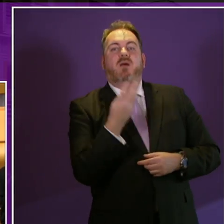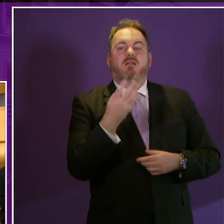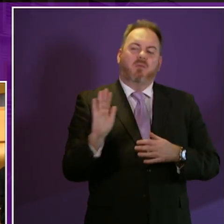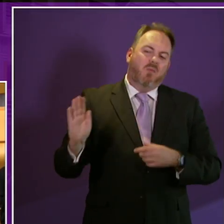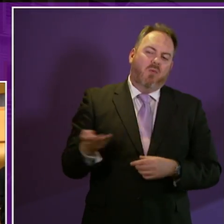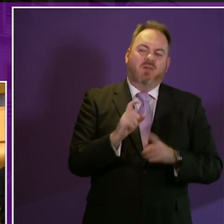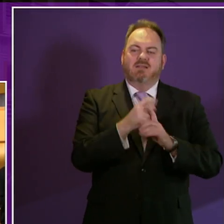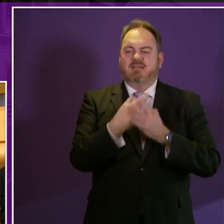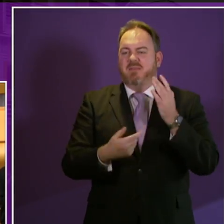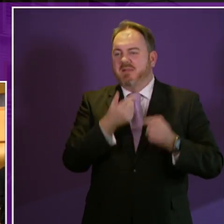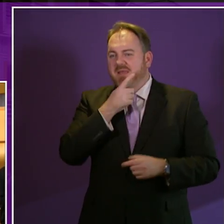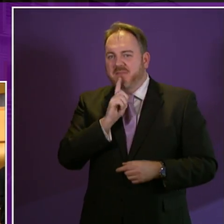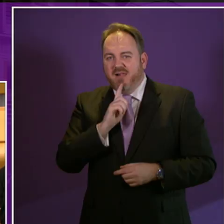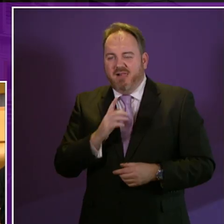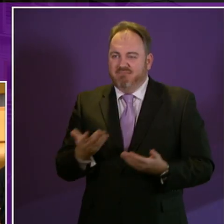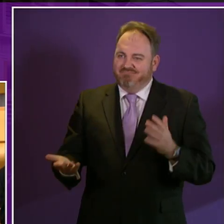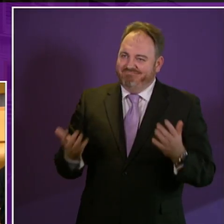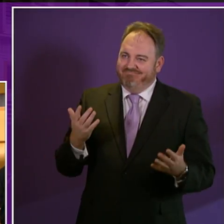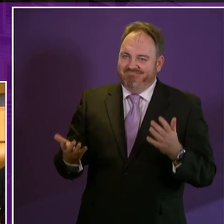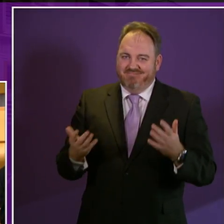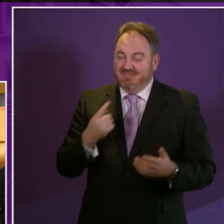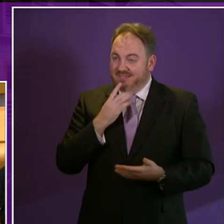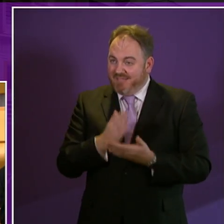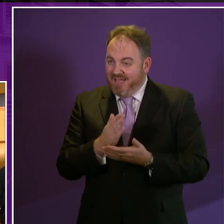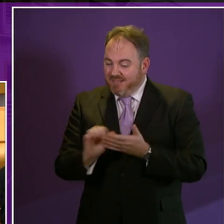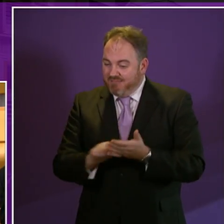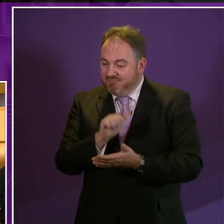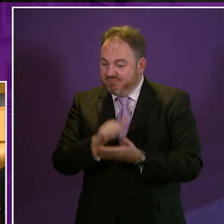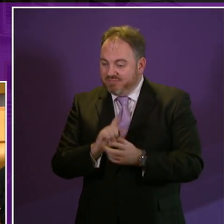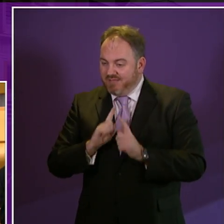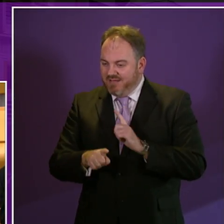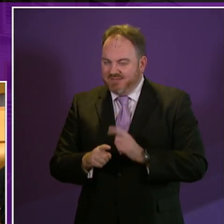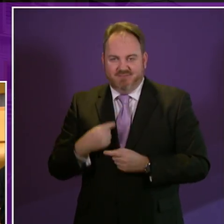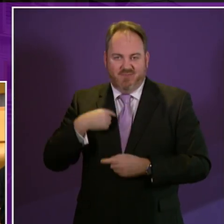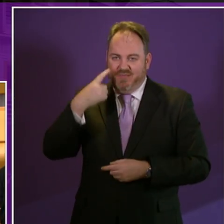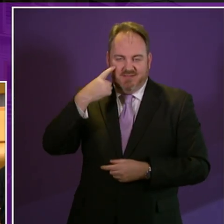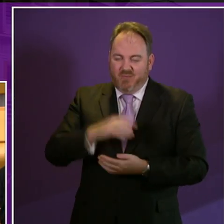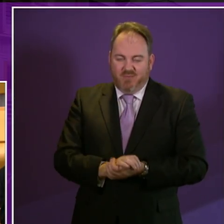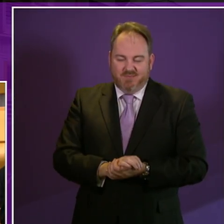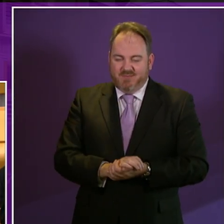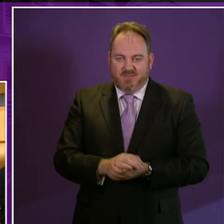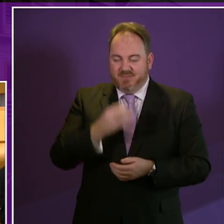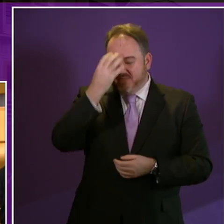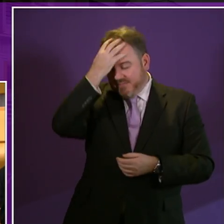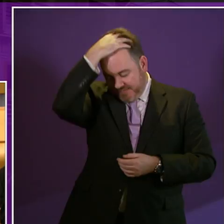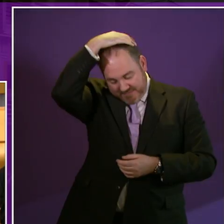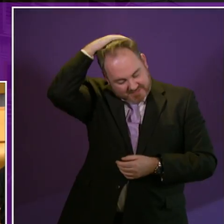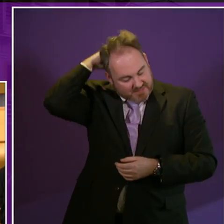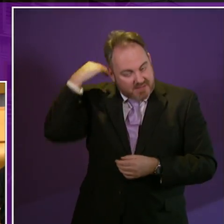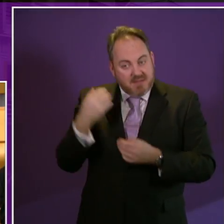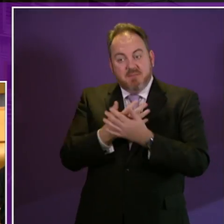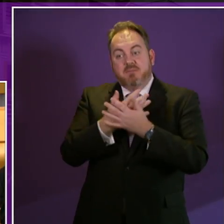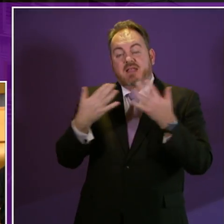includes everything in regard to the education experience. After one year, school leaders with impairment